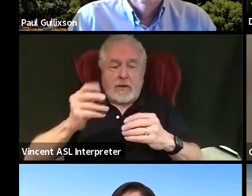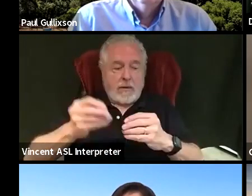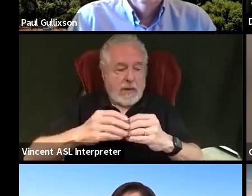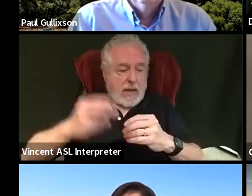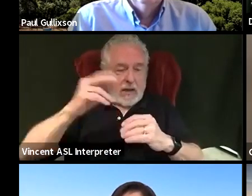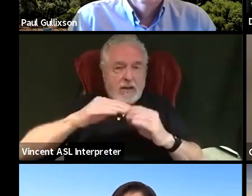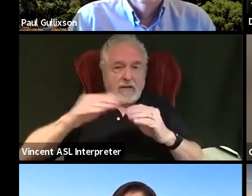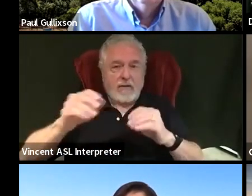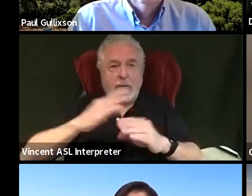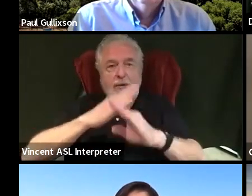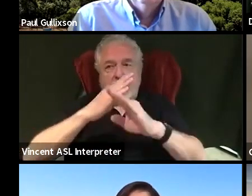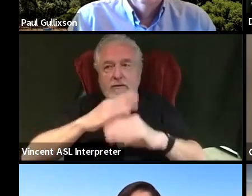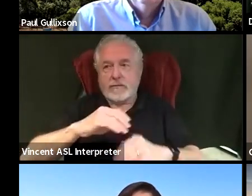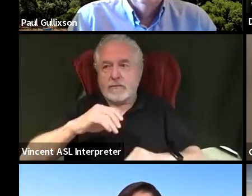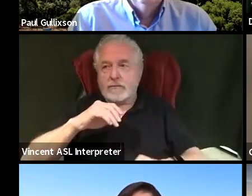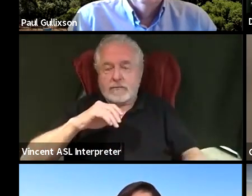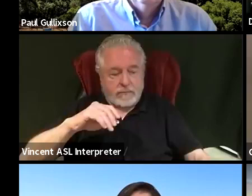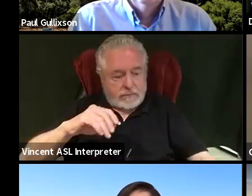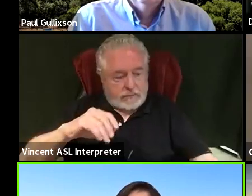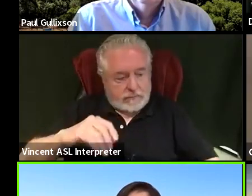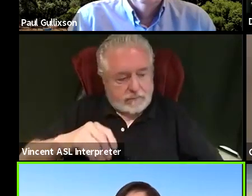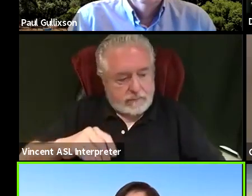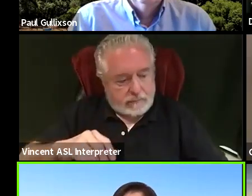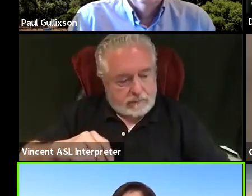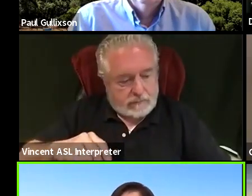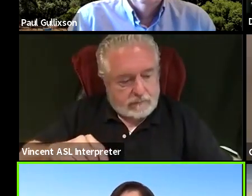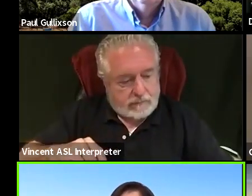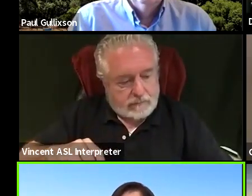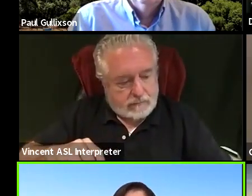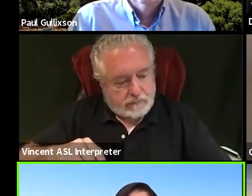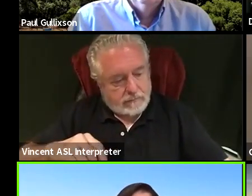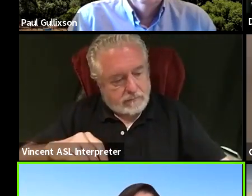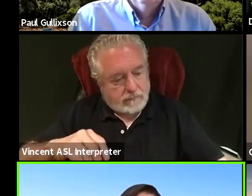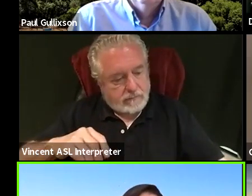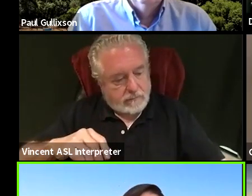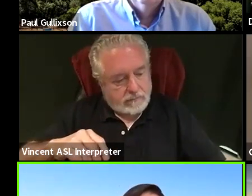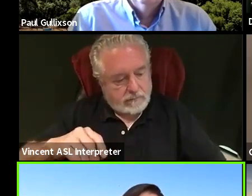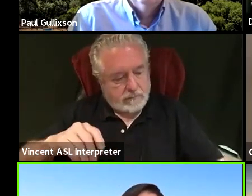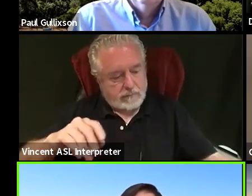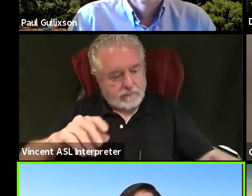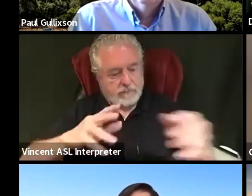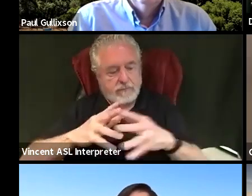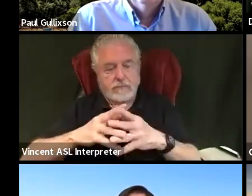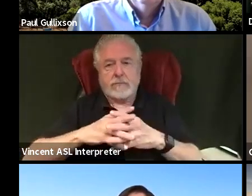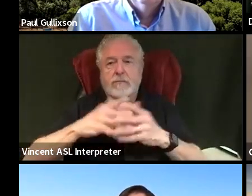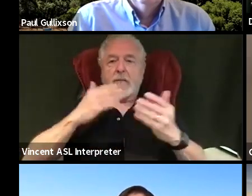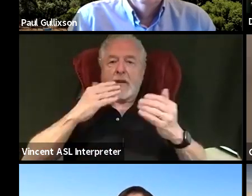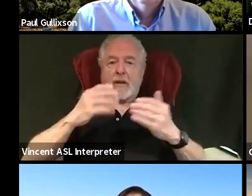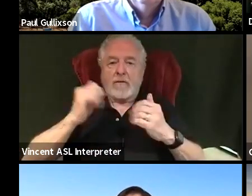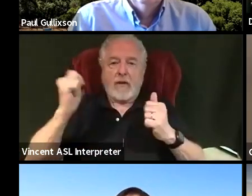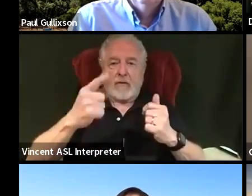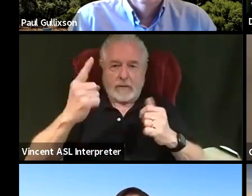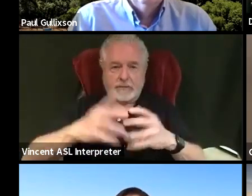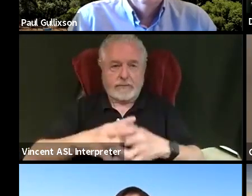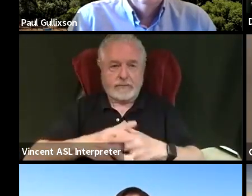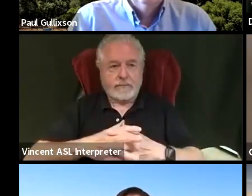higher level of protection. And hopefully that's not gonna be such an issue. Thank you, everybody.